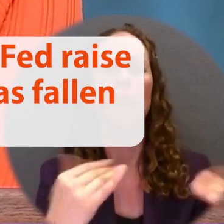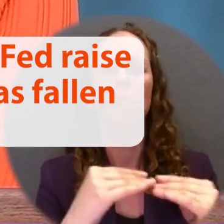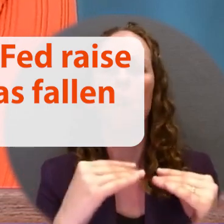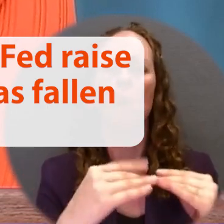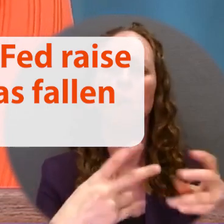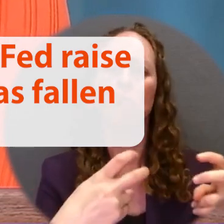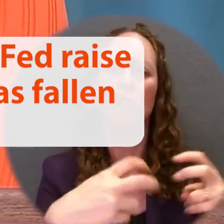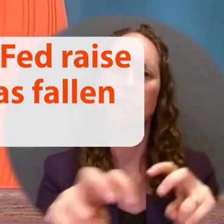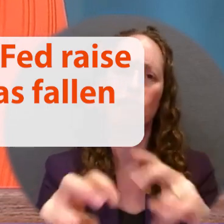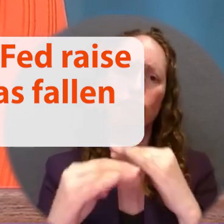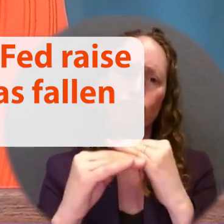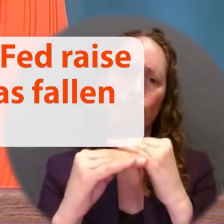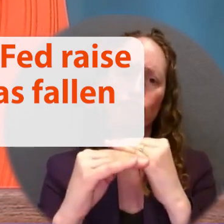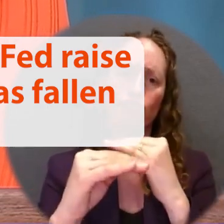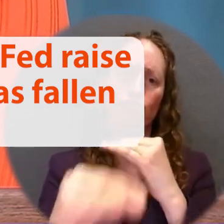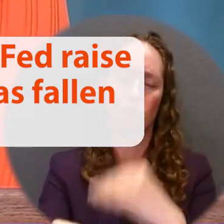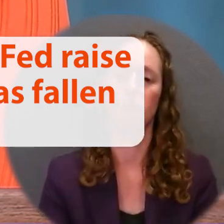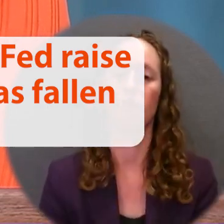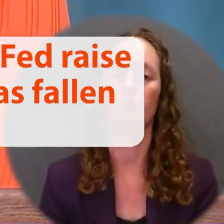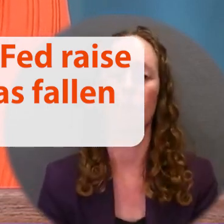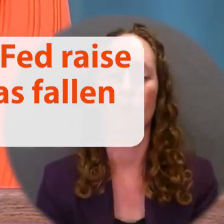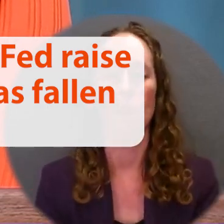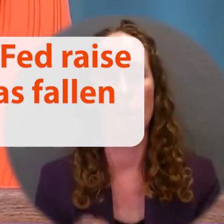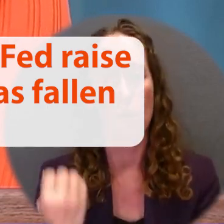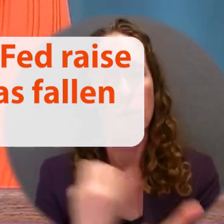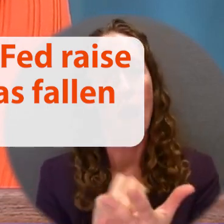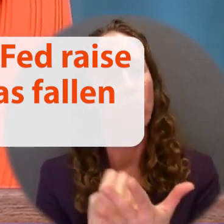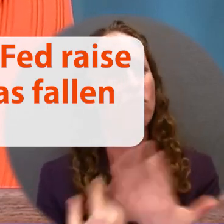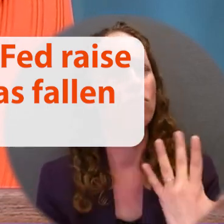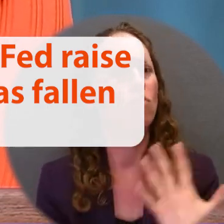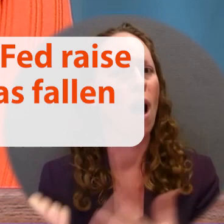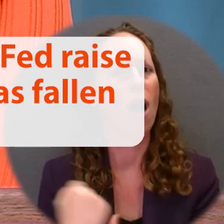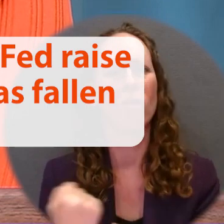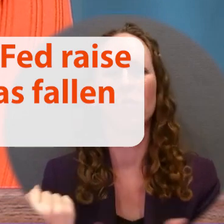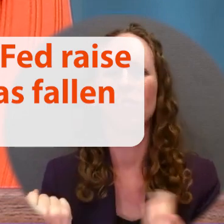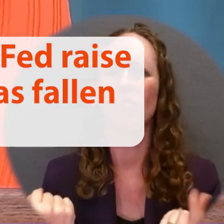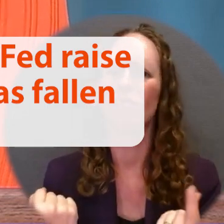And certainly beating inflation remains the president's top economic goal. It's a priority.